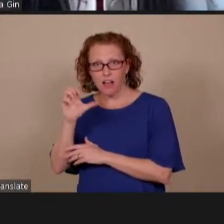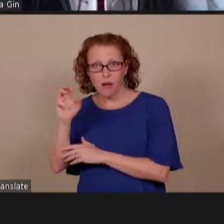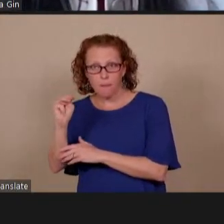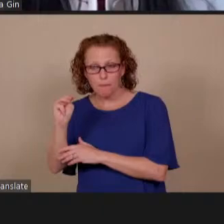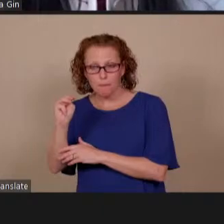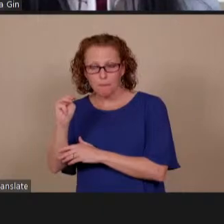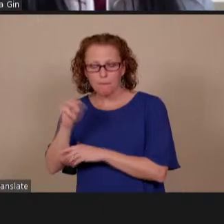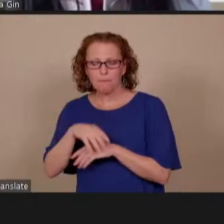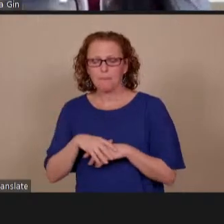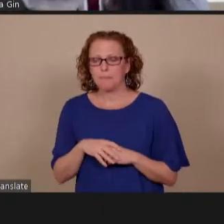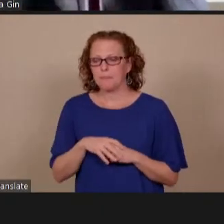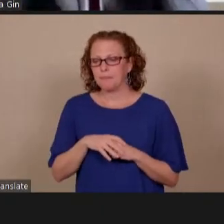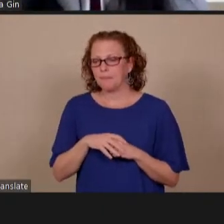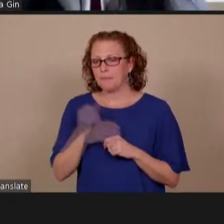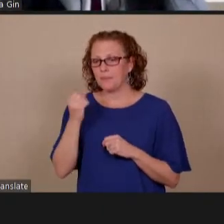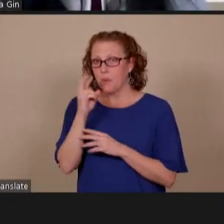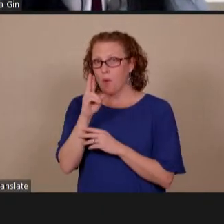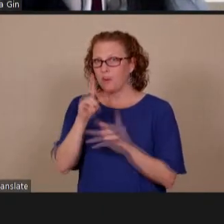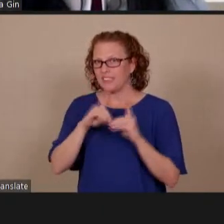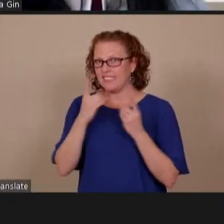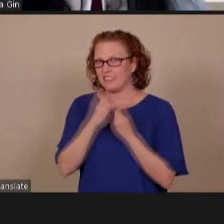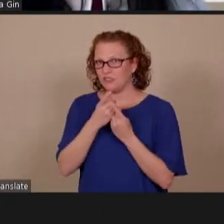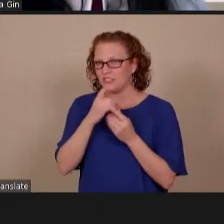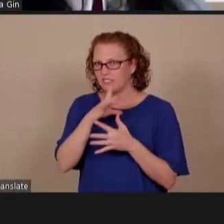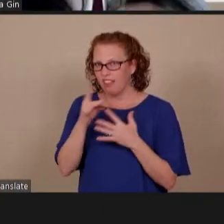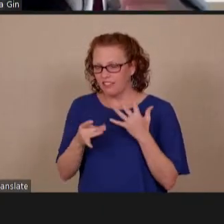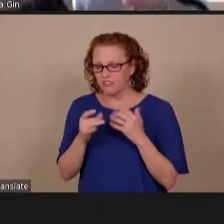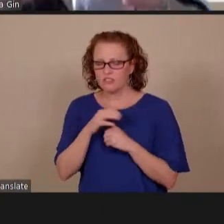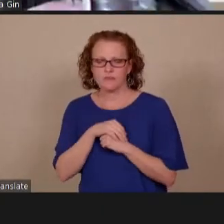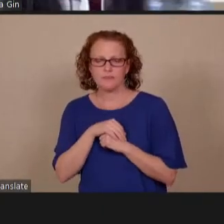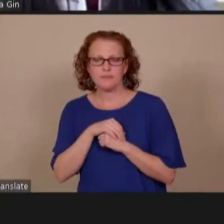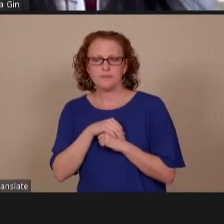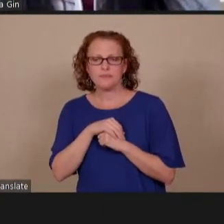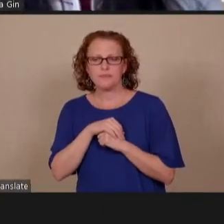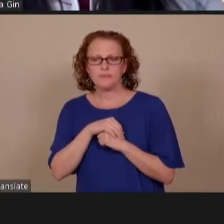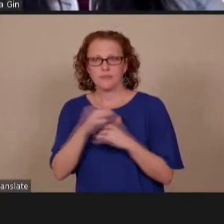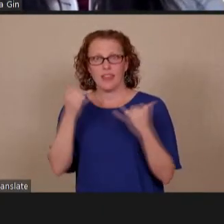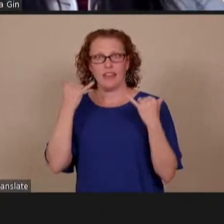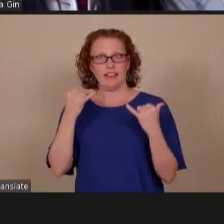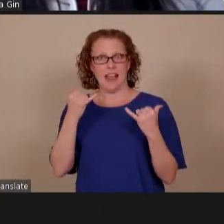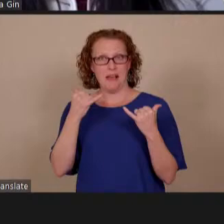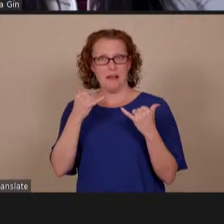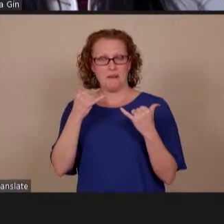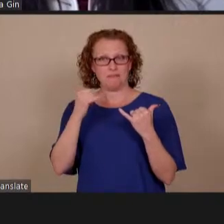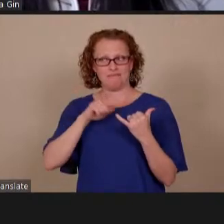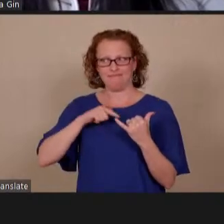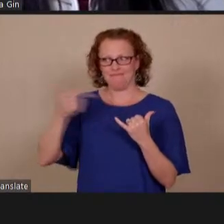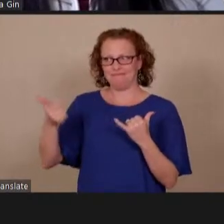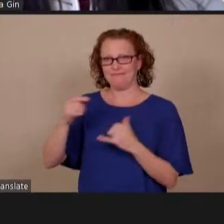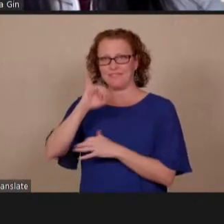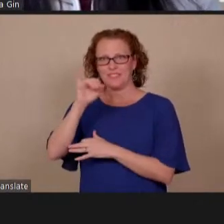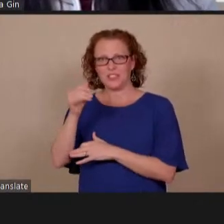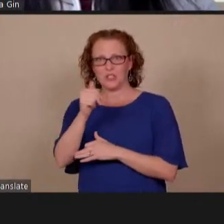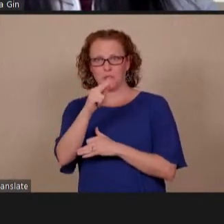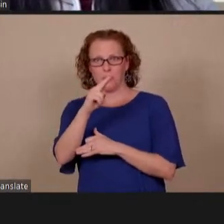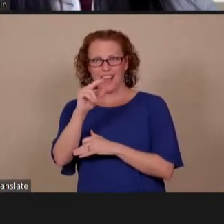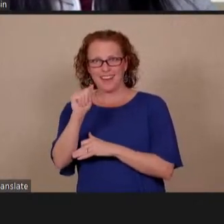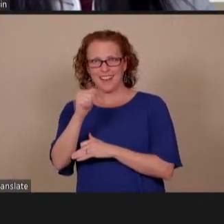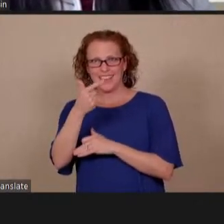districtelections@cityofvacaville.com. Now I will hand the presentation over to Joanna Jin of BVK.